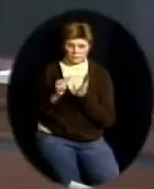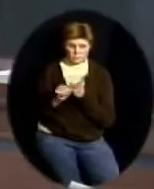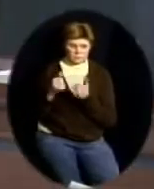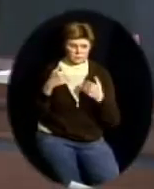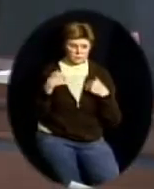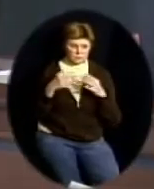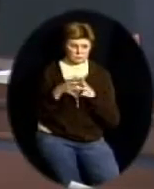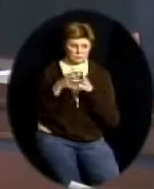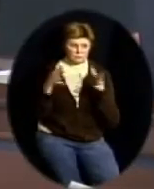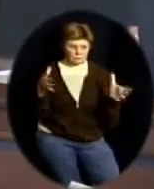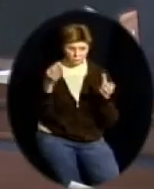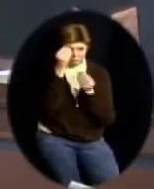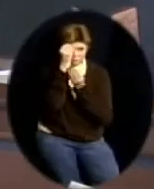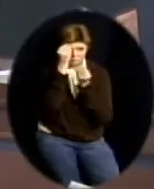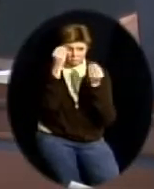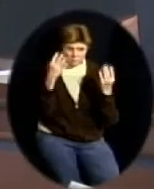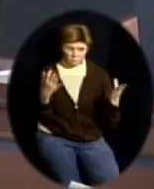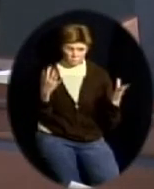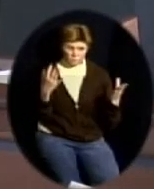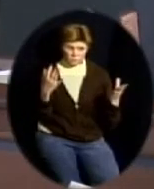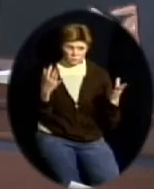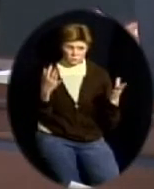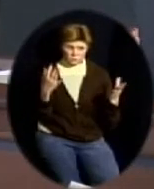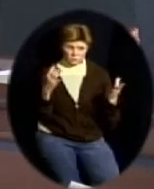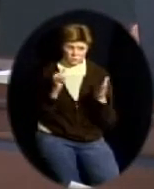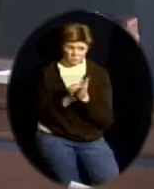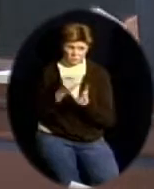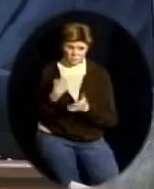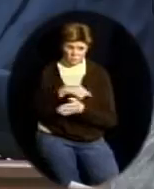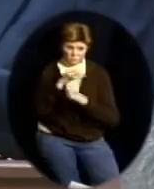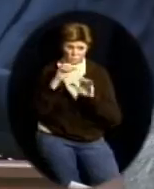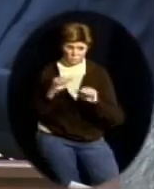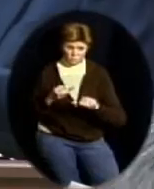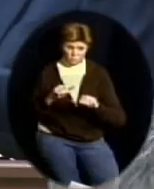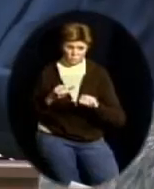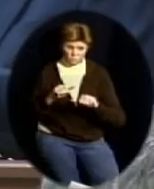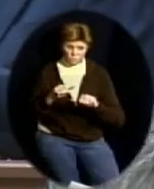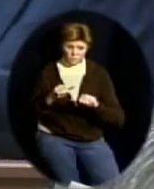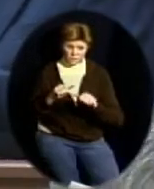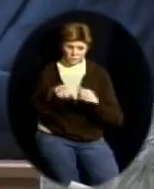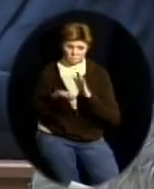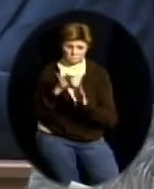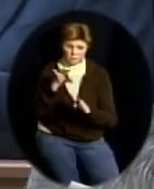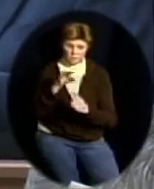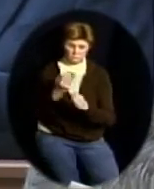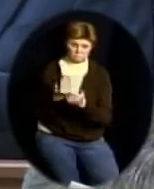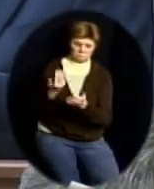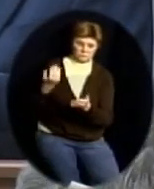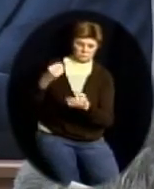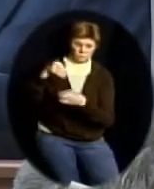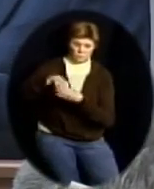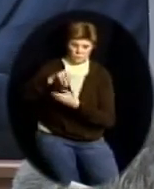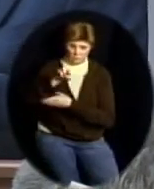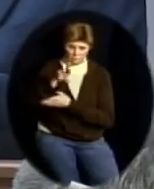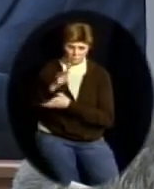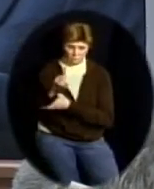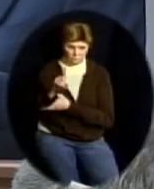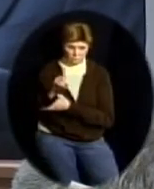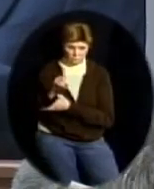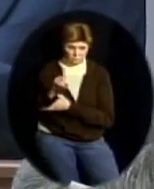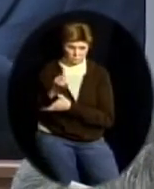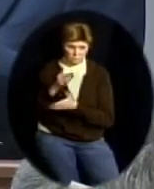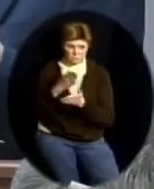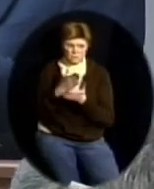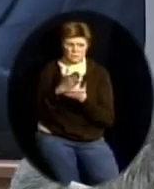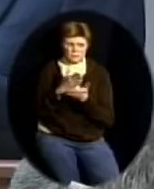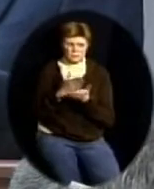it's been put elsewhere within the scorecard, or? There are some issues that we run into with some accuracy of the data, and